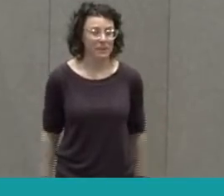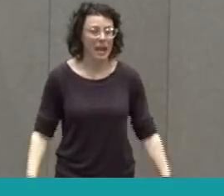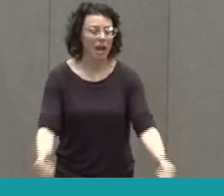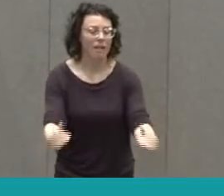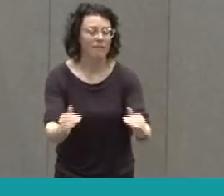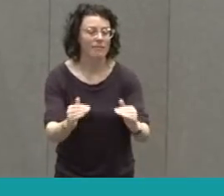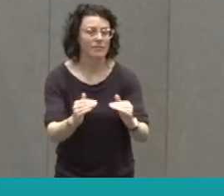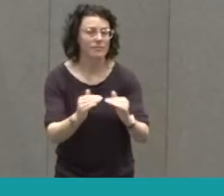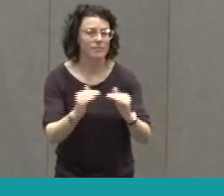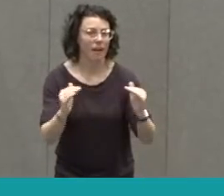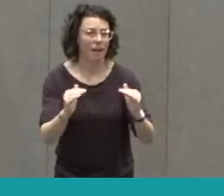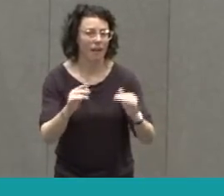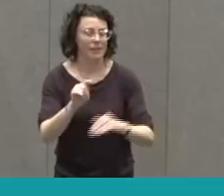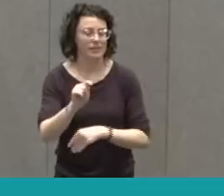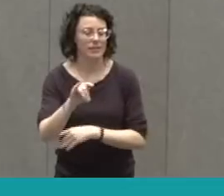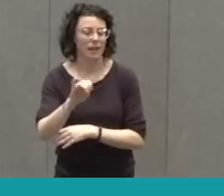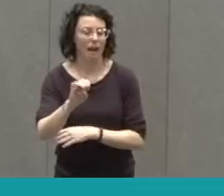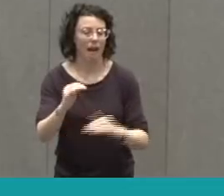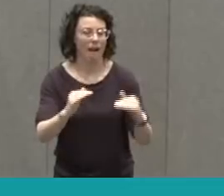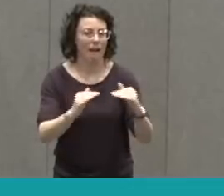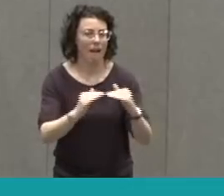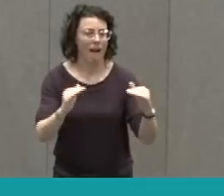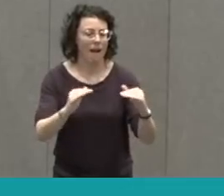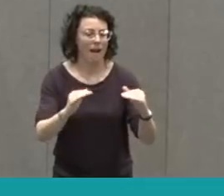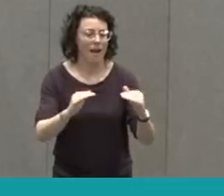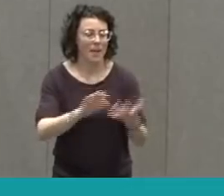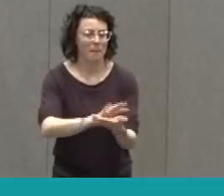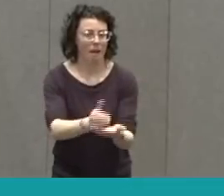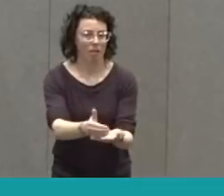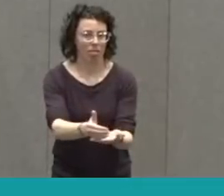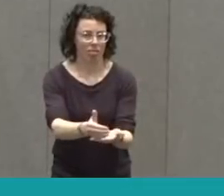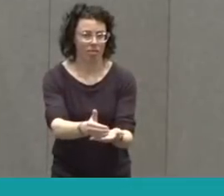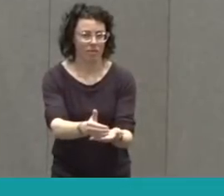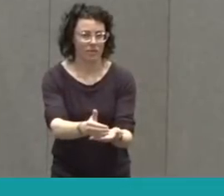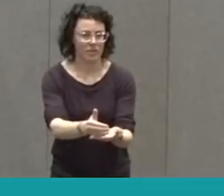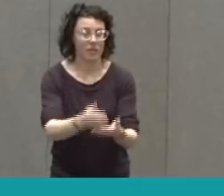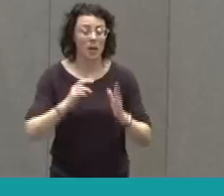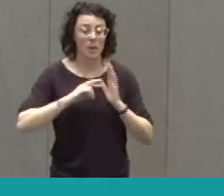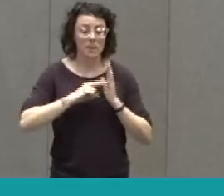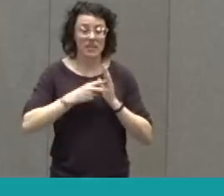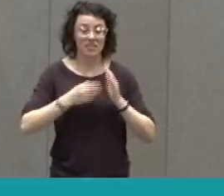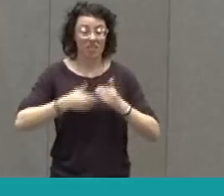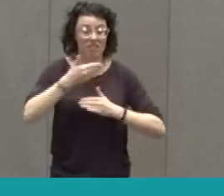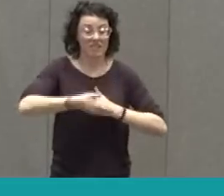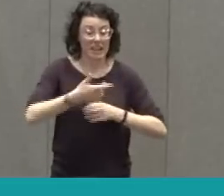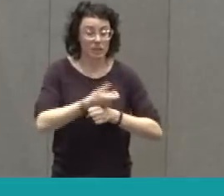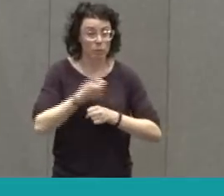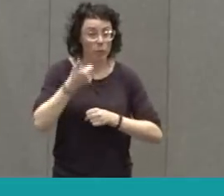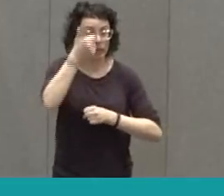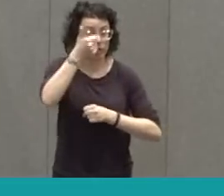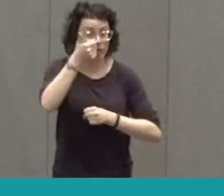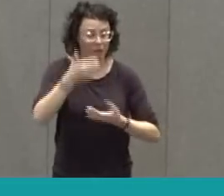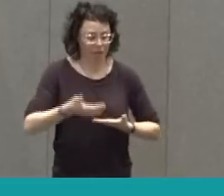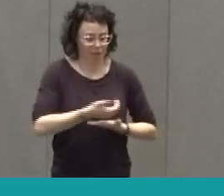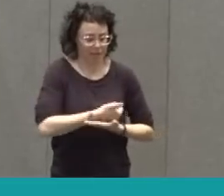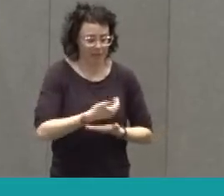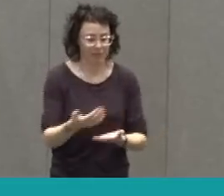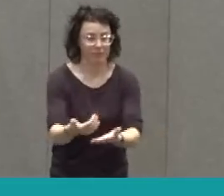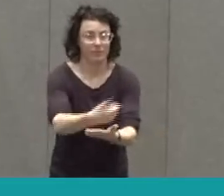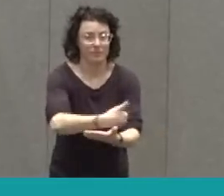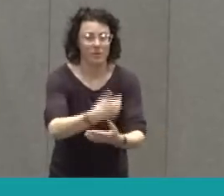the tie pile. So that whoever wins the next round is going to get them. Okay. So here we go.